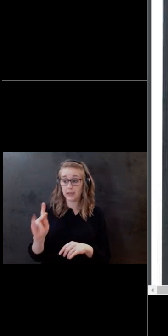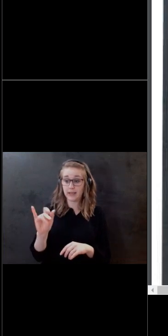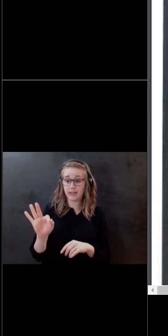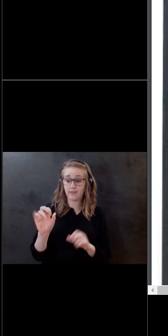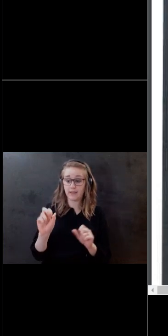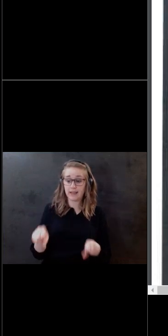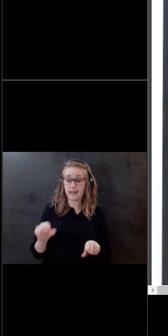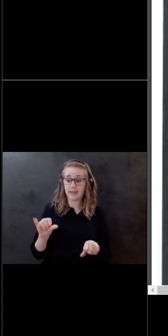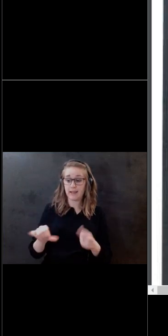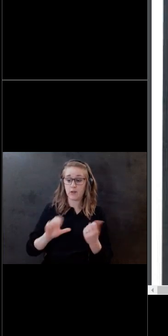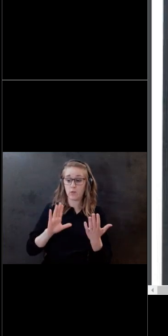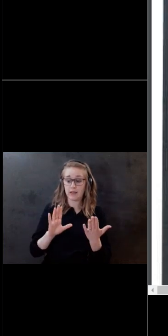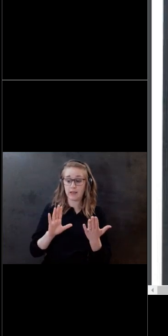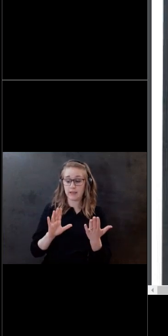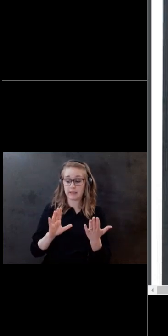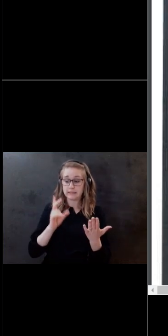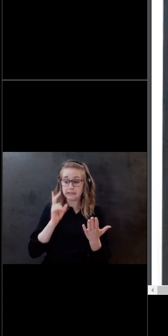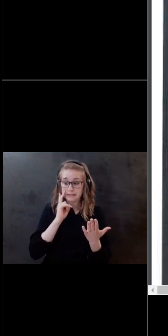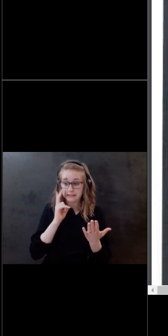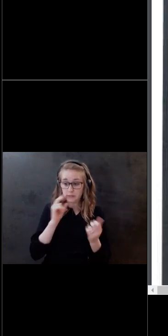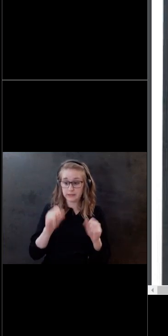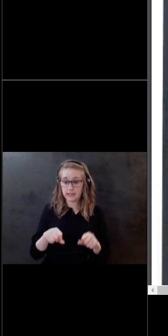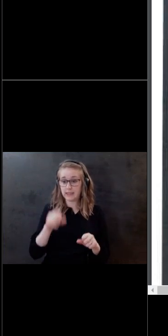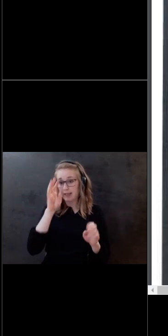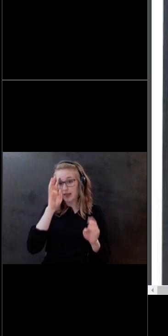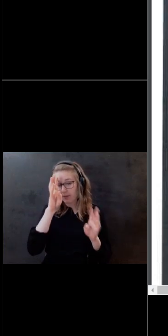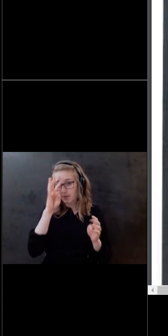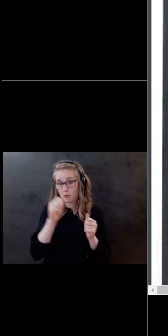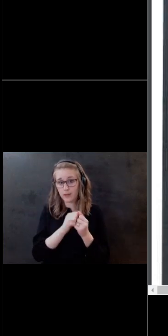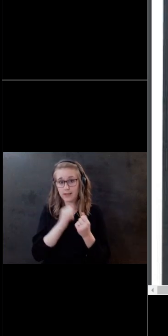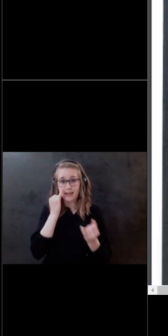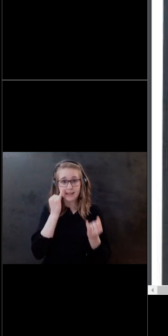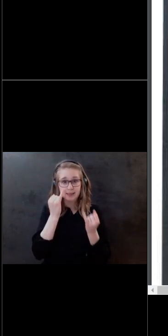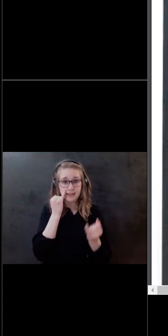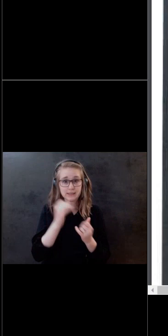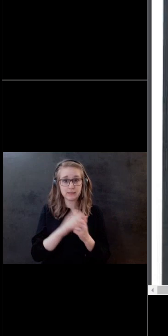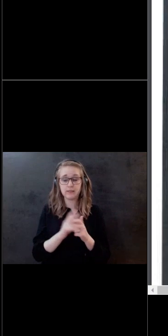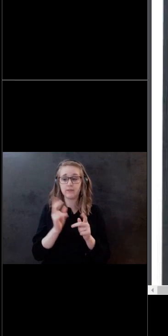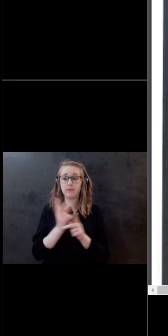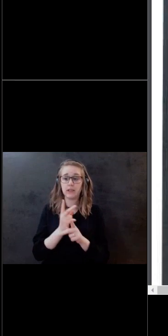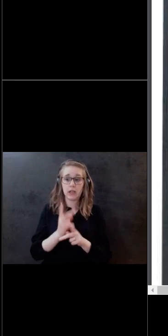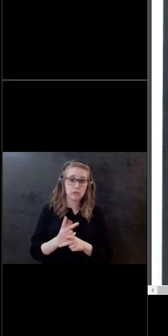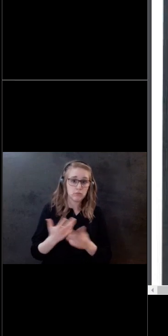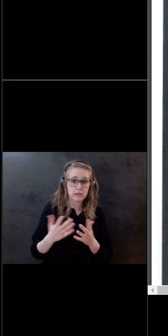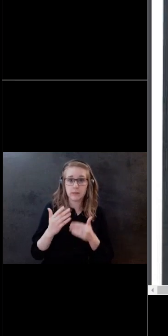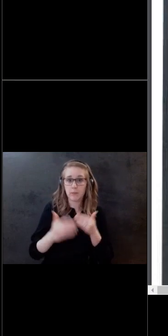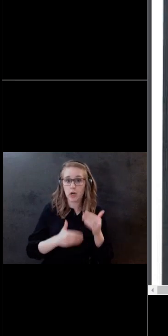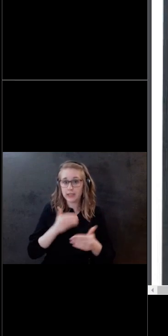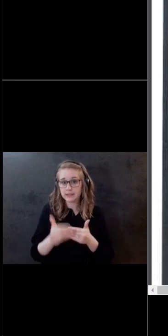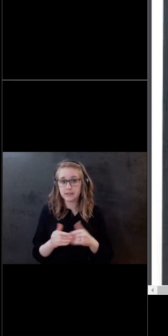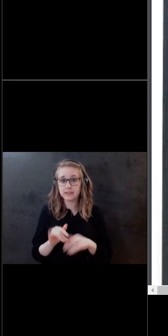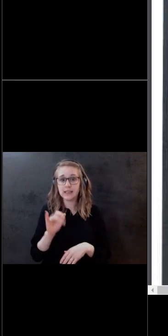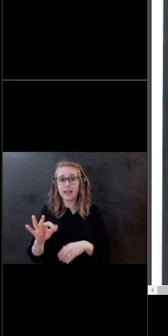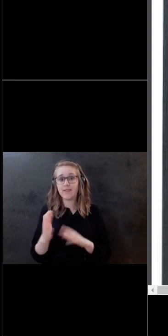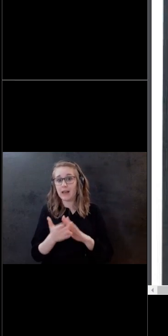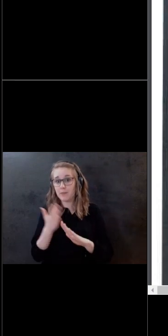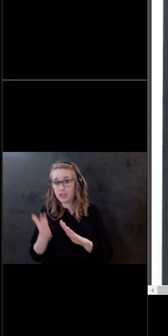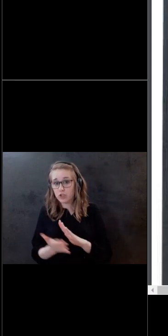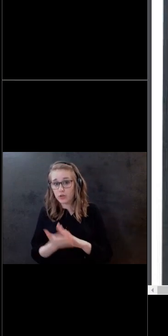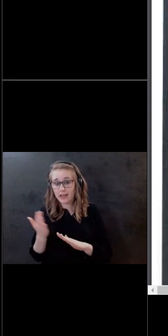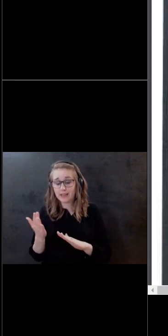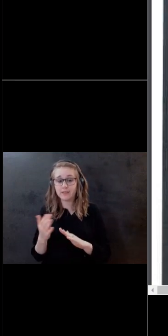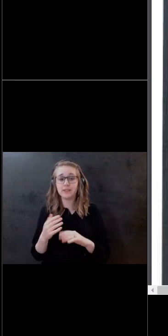and see what we can come up with ideas, find out what the process is. And if it is administrative and it